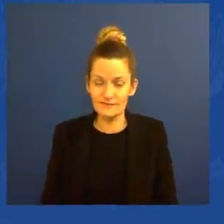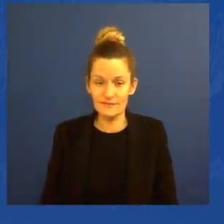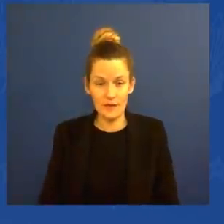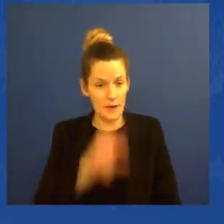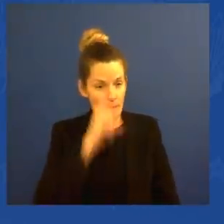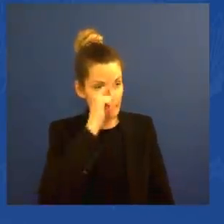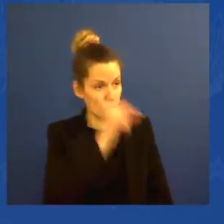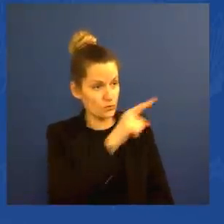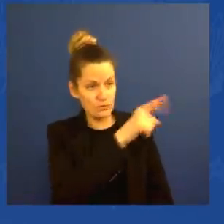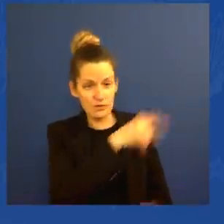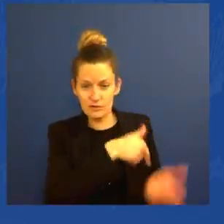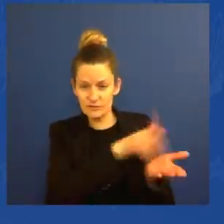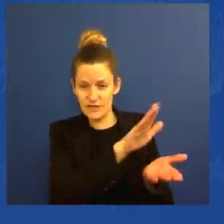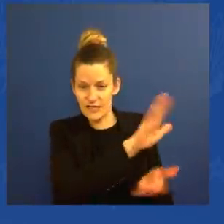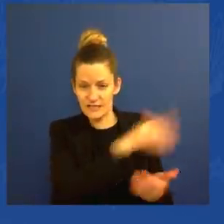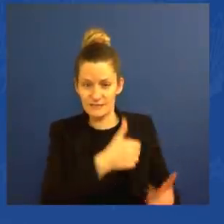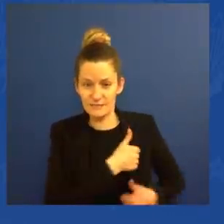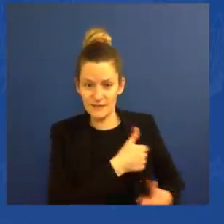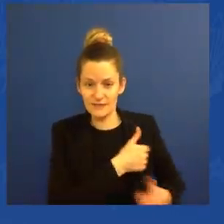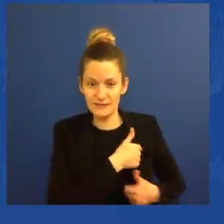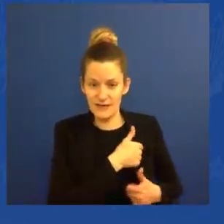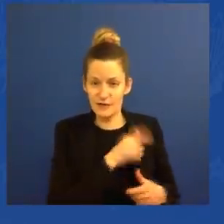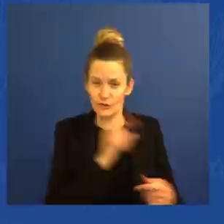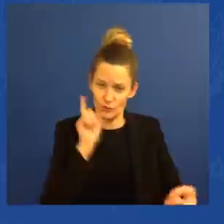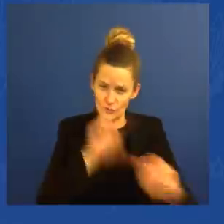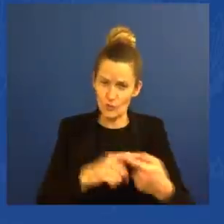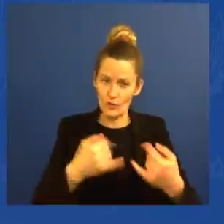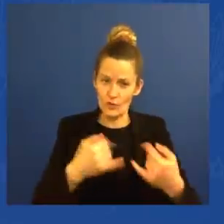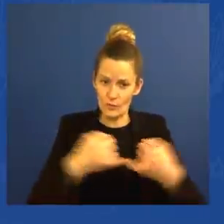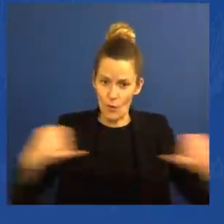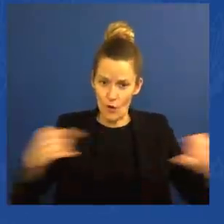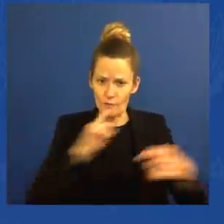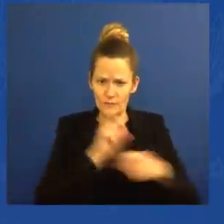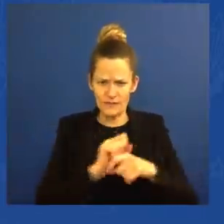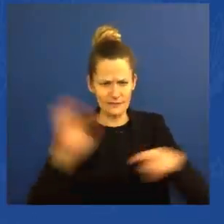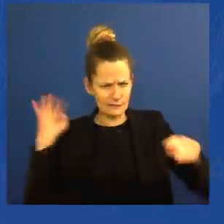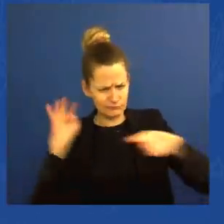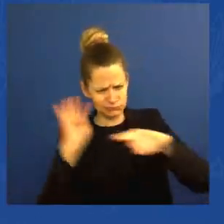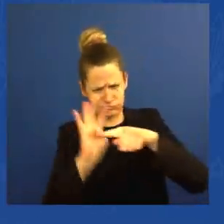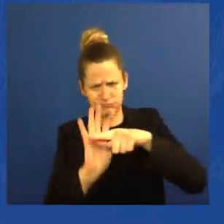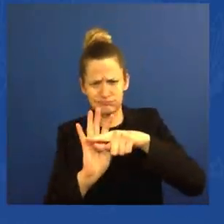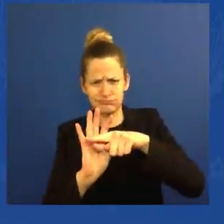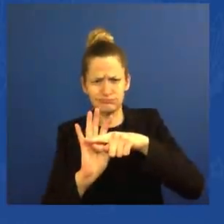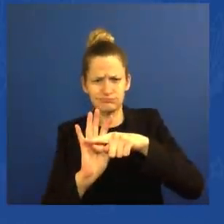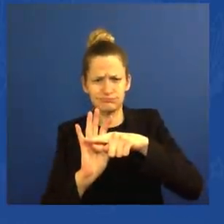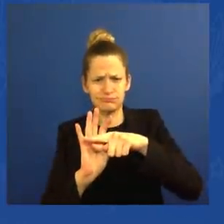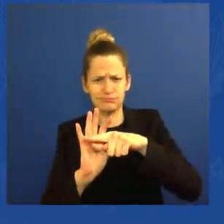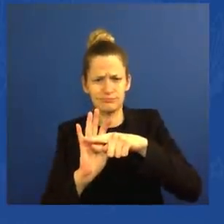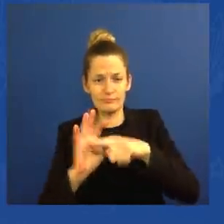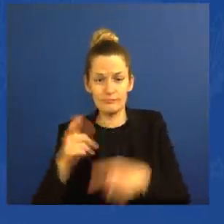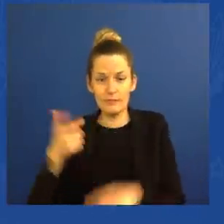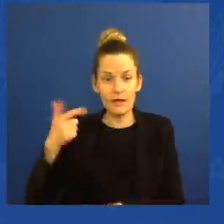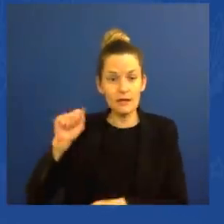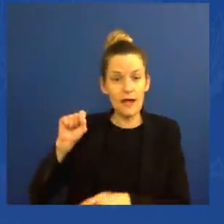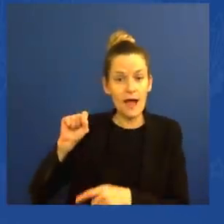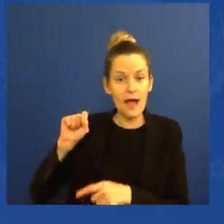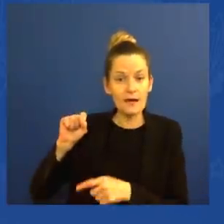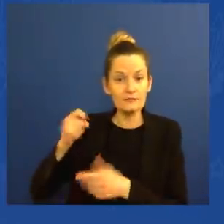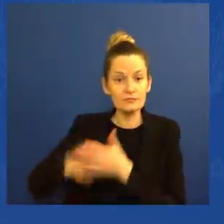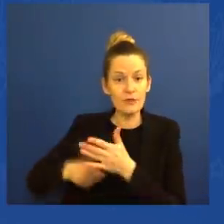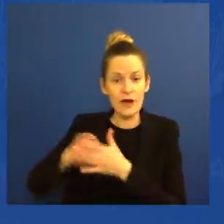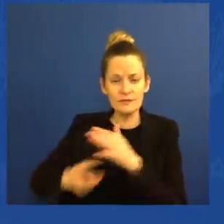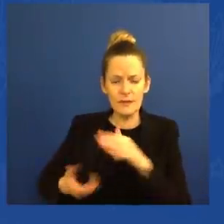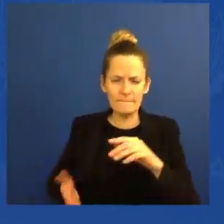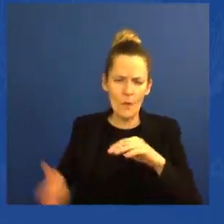on the border of Ukraine. They went up $1.05. Big part of that reason is Putin began amassing troops along the border and